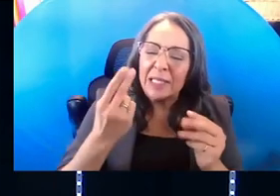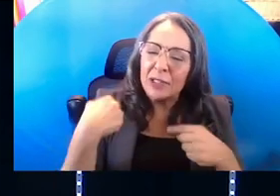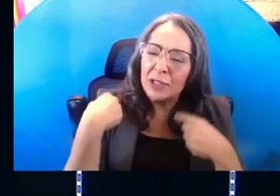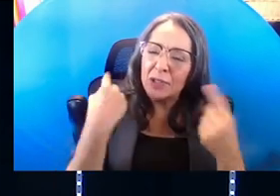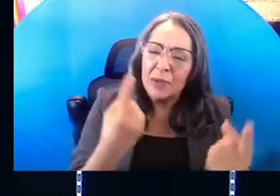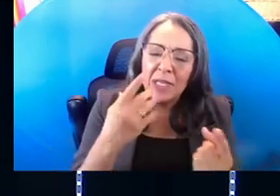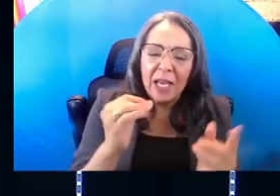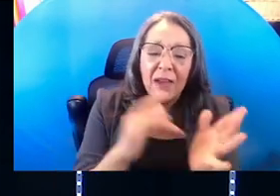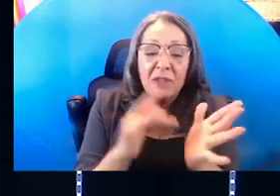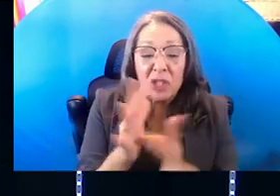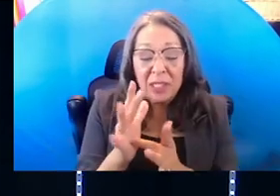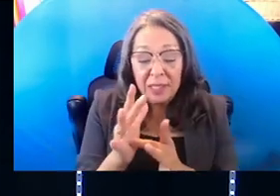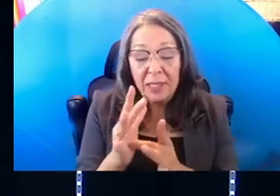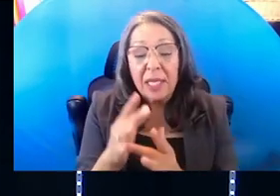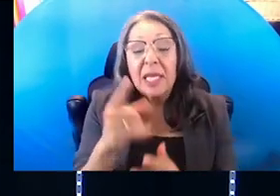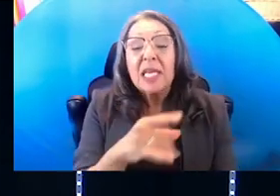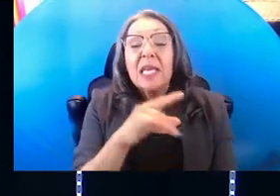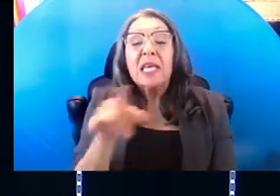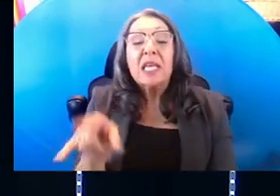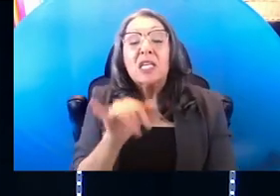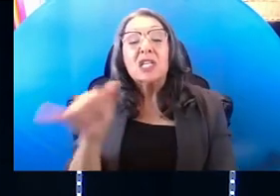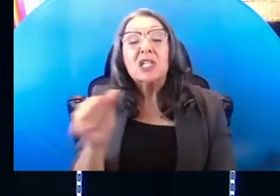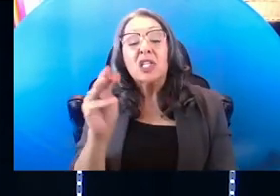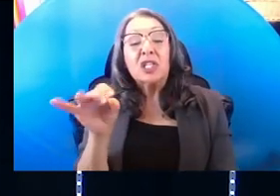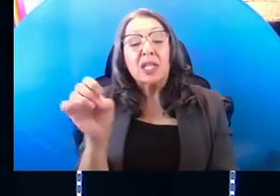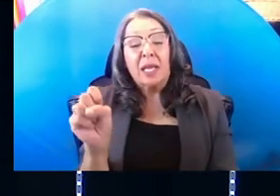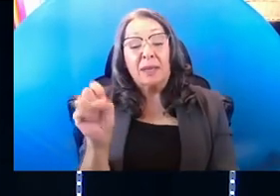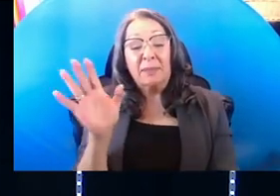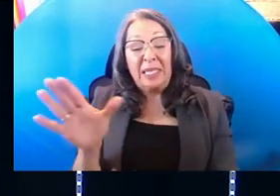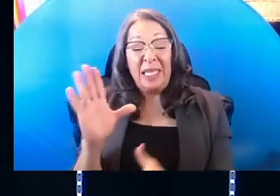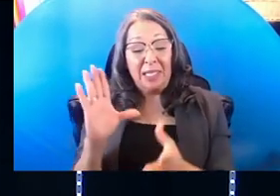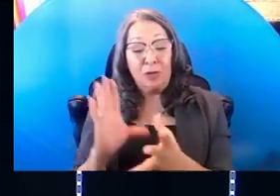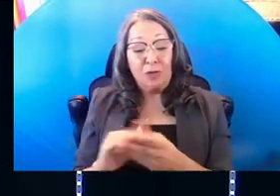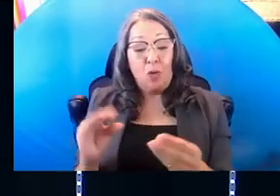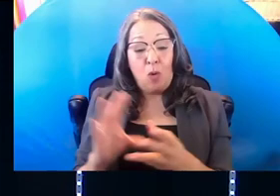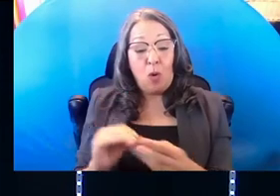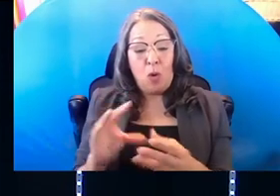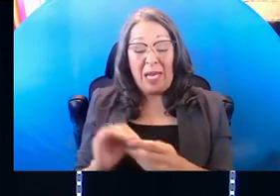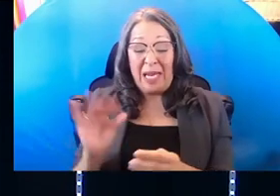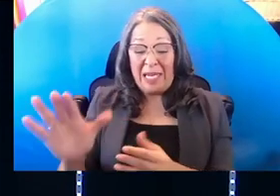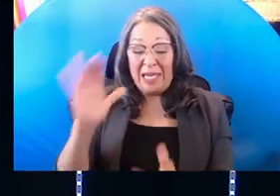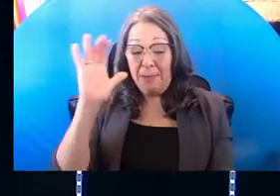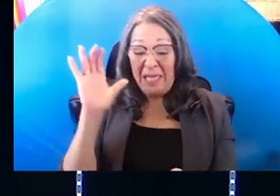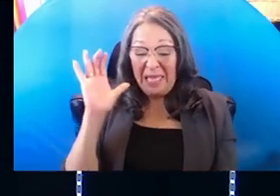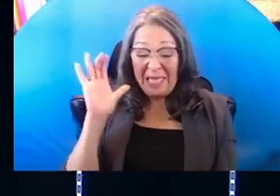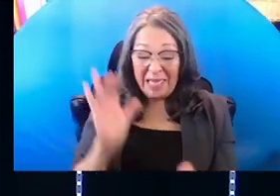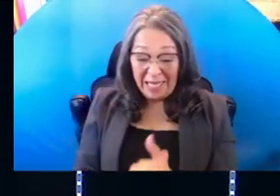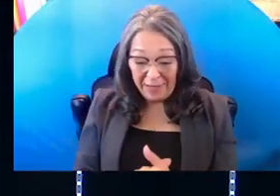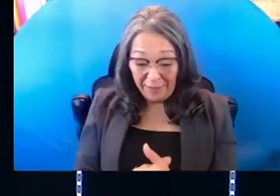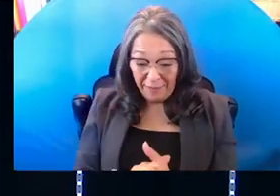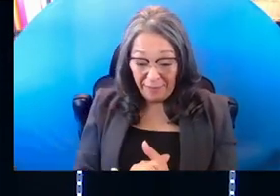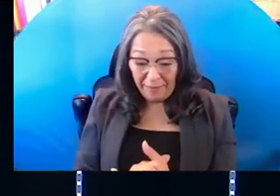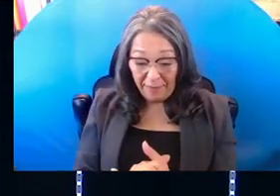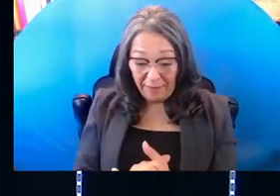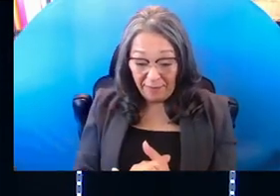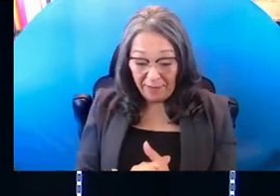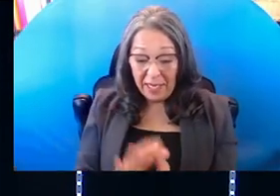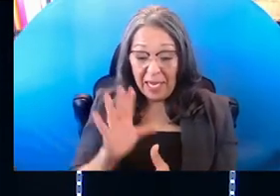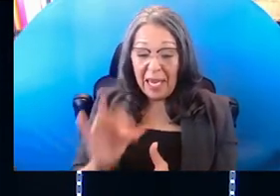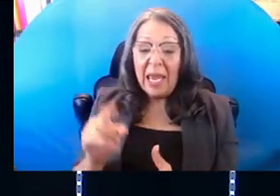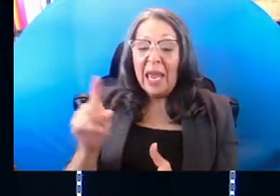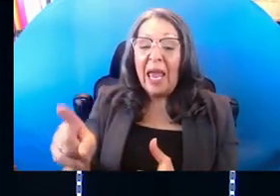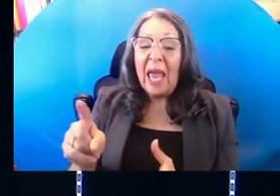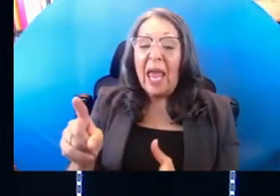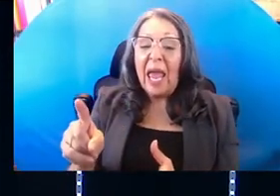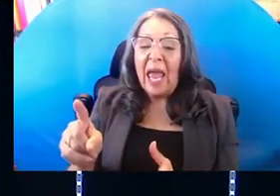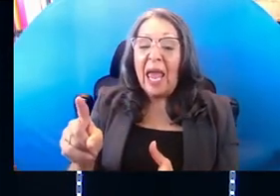so for James, his story and his belief and his being sold that Jesus is the